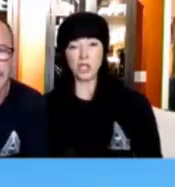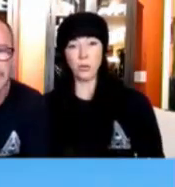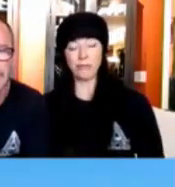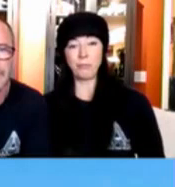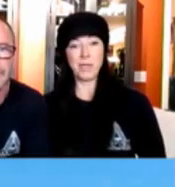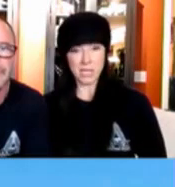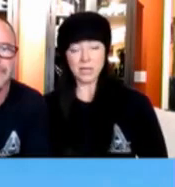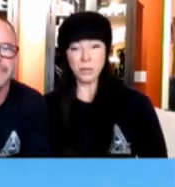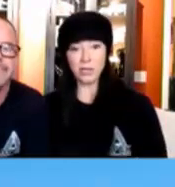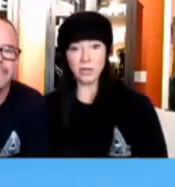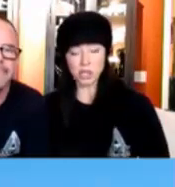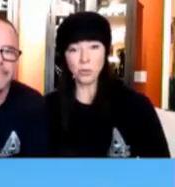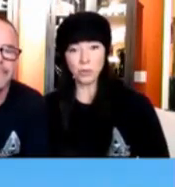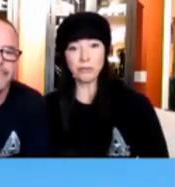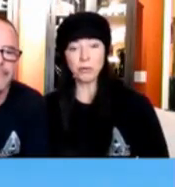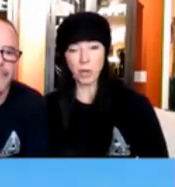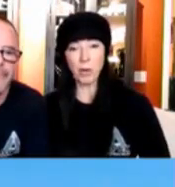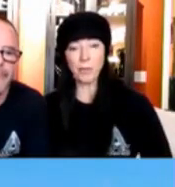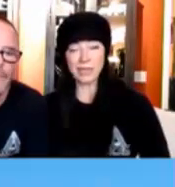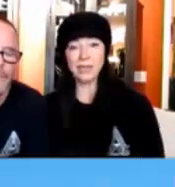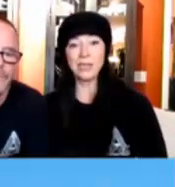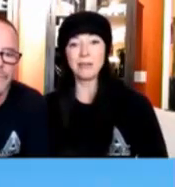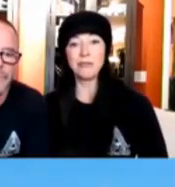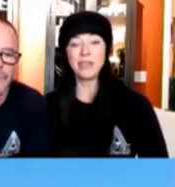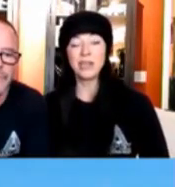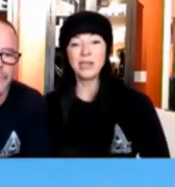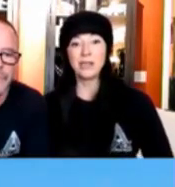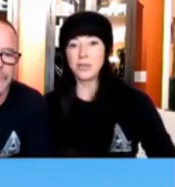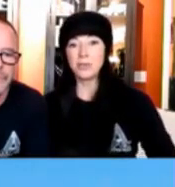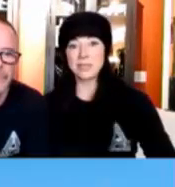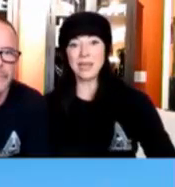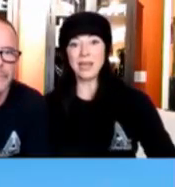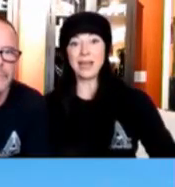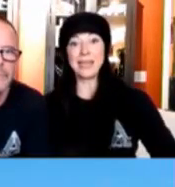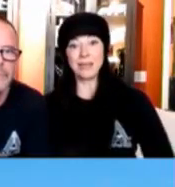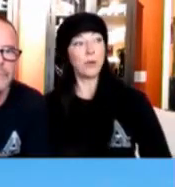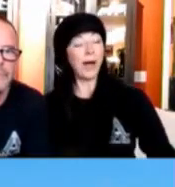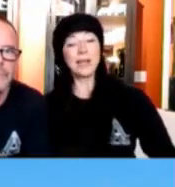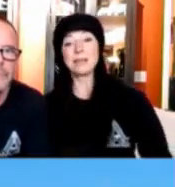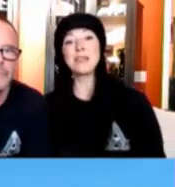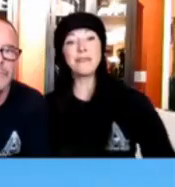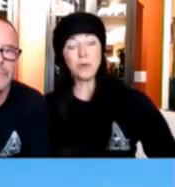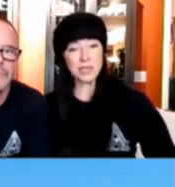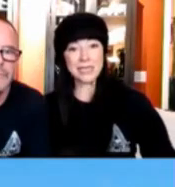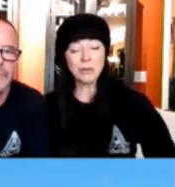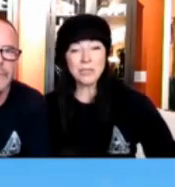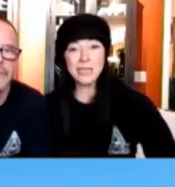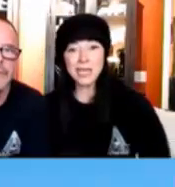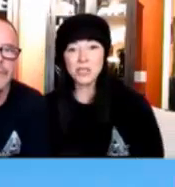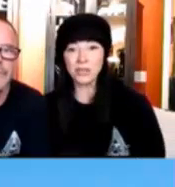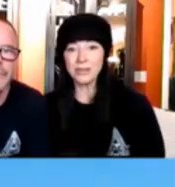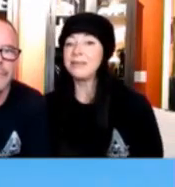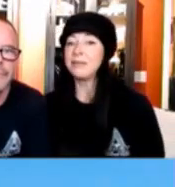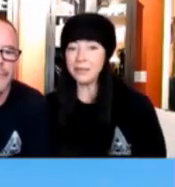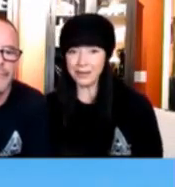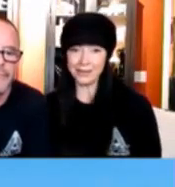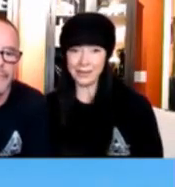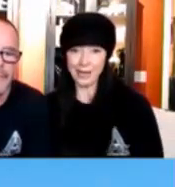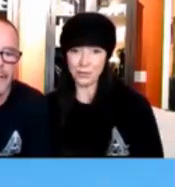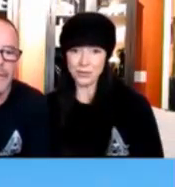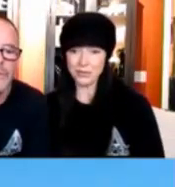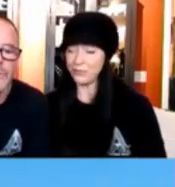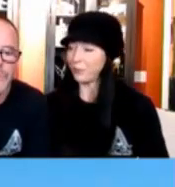should a wolf be? Where should a wolf grow up and live? You would say in the wild, in the forest, out in nature, not